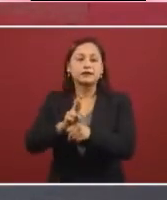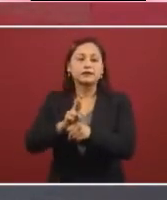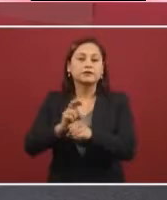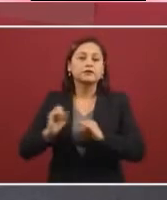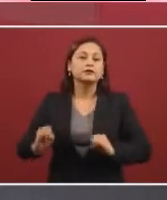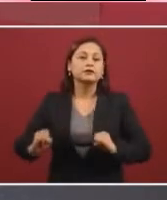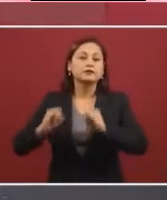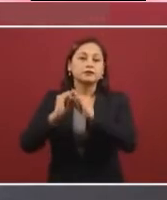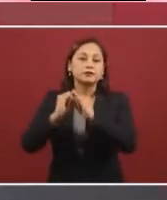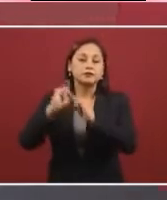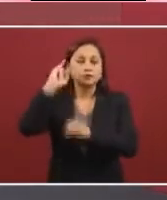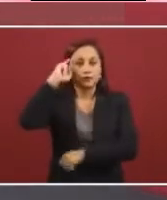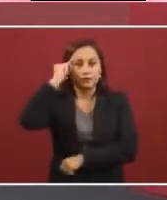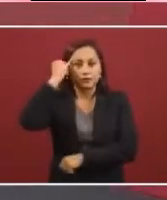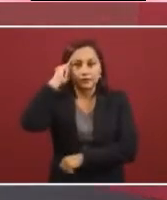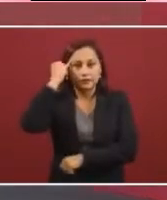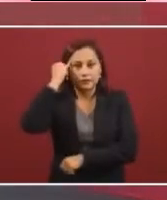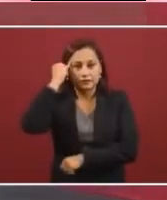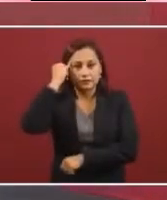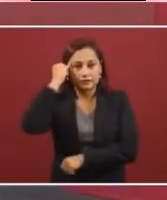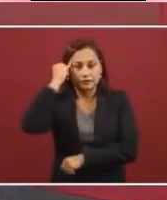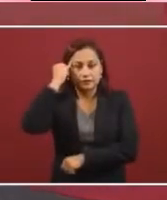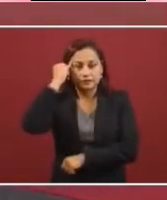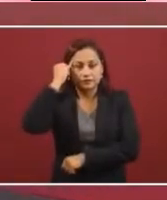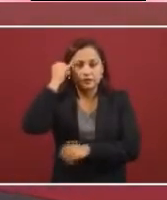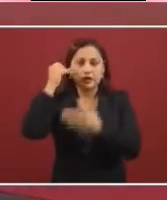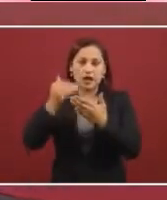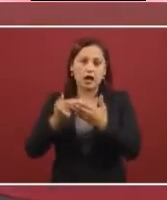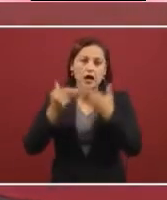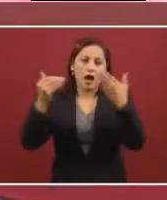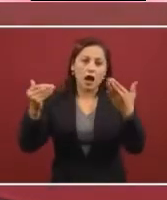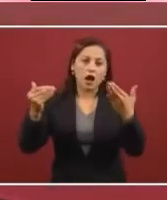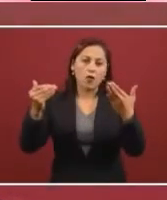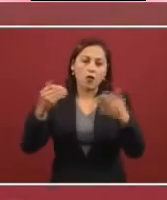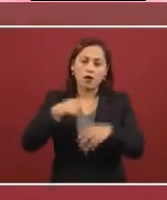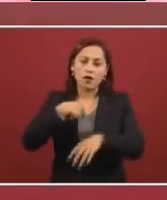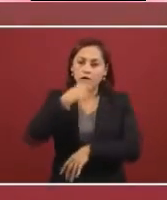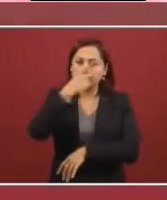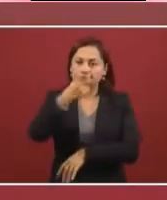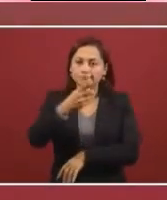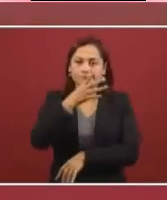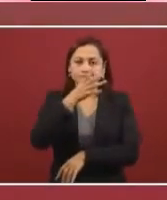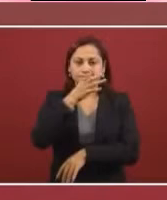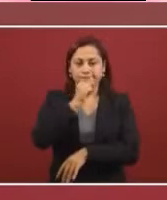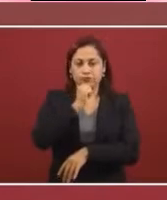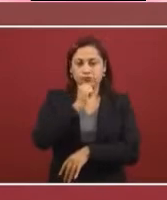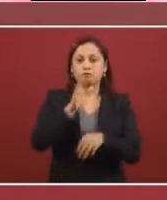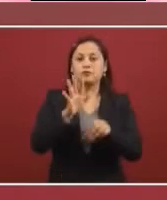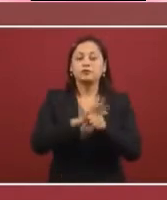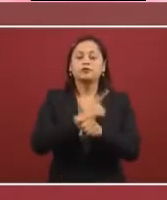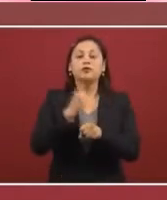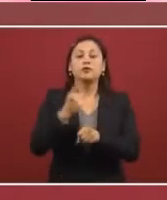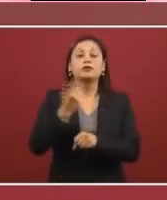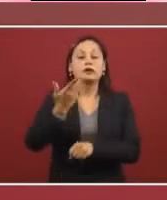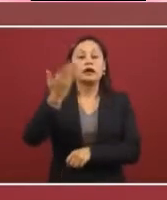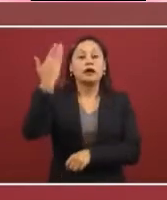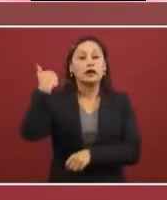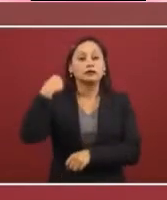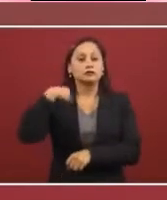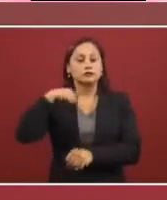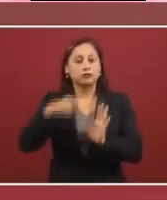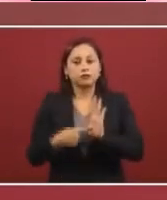for the Institute of something or other. But now you can't say it because now it's